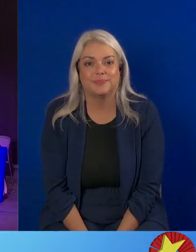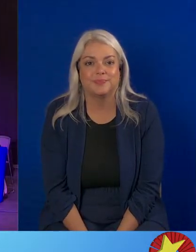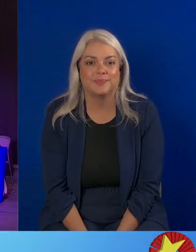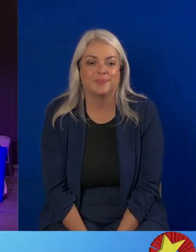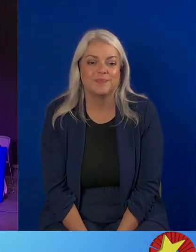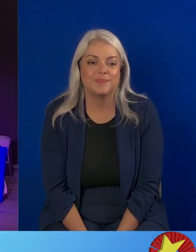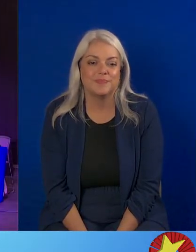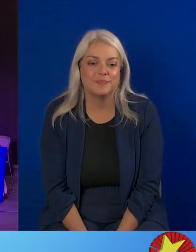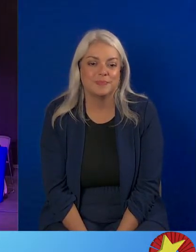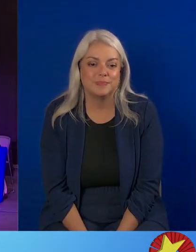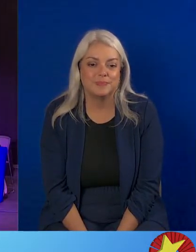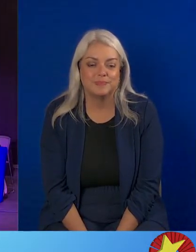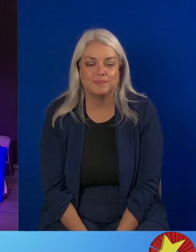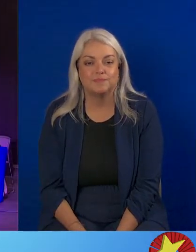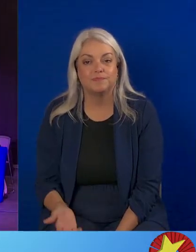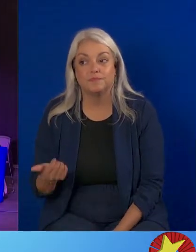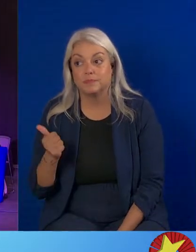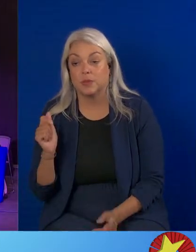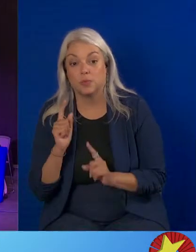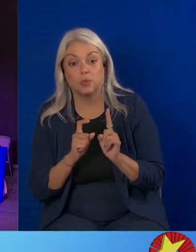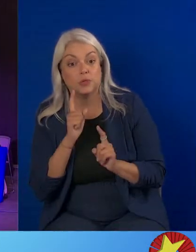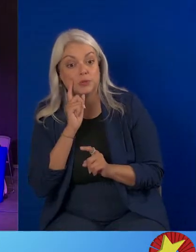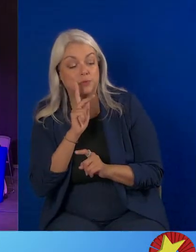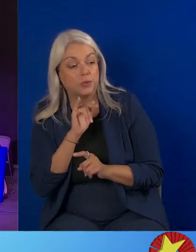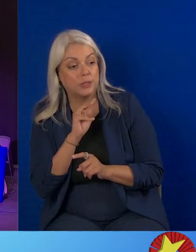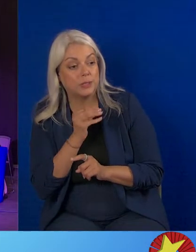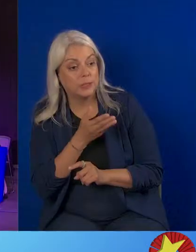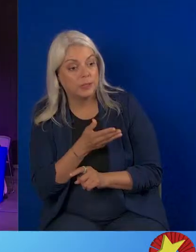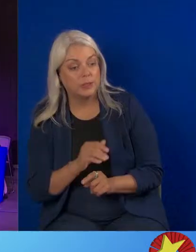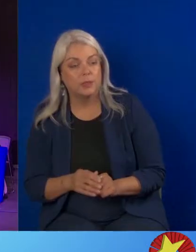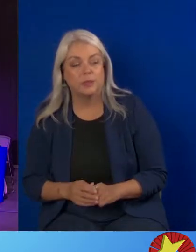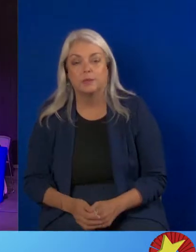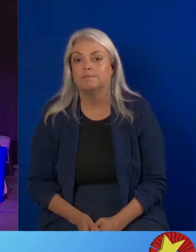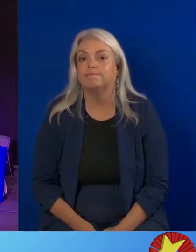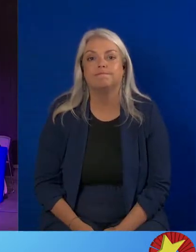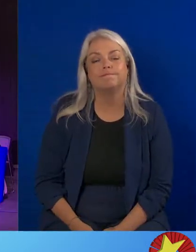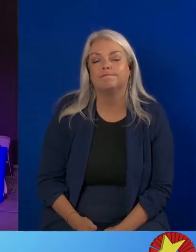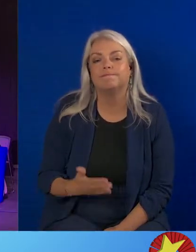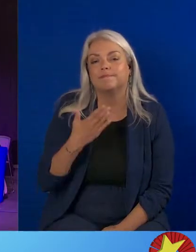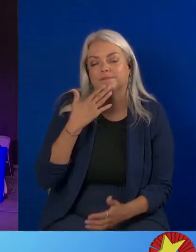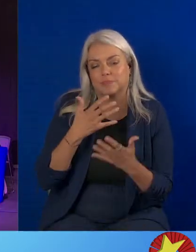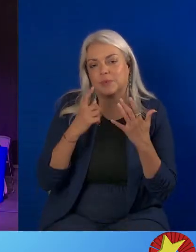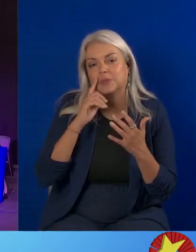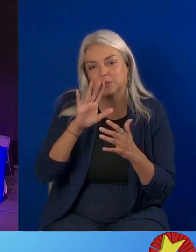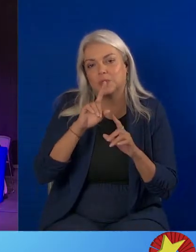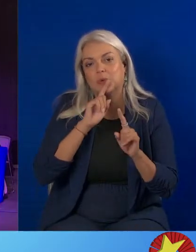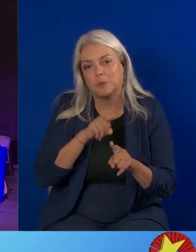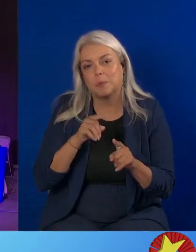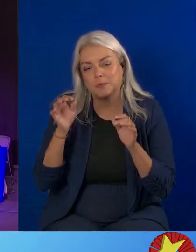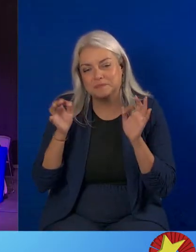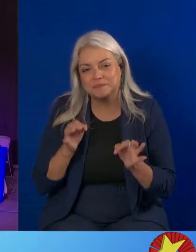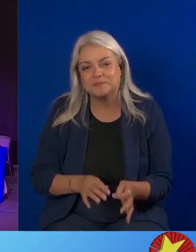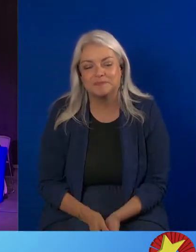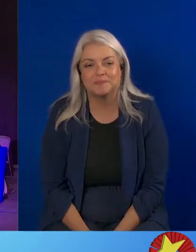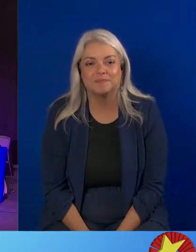So any questions for Kim? No? Thank you so much for your report. Thank you.